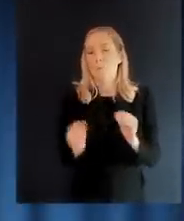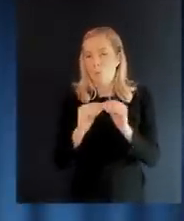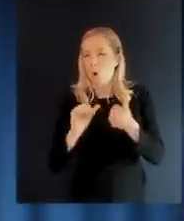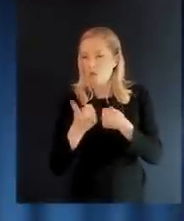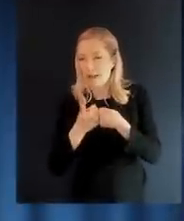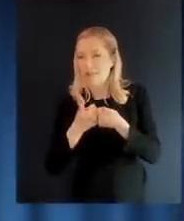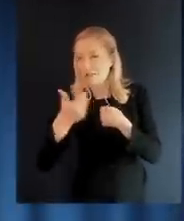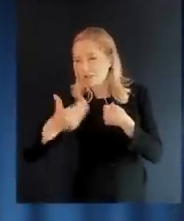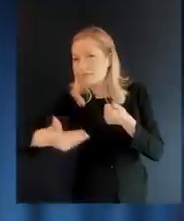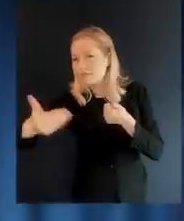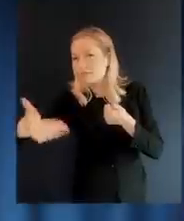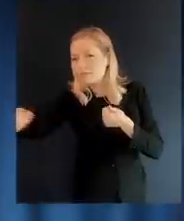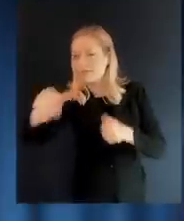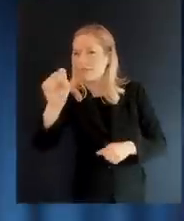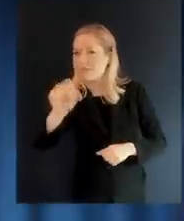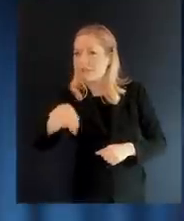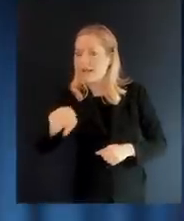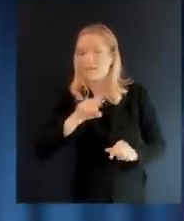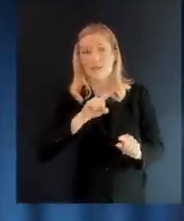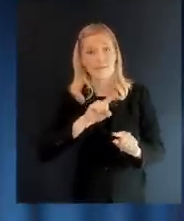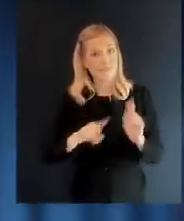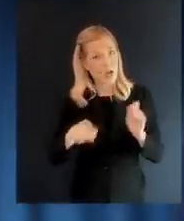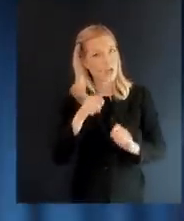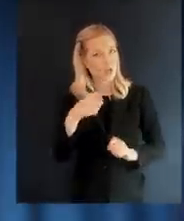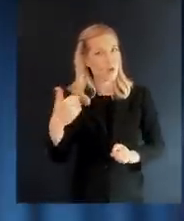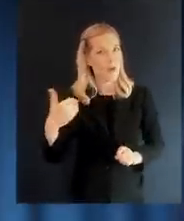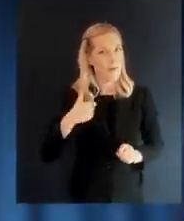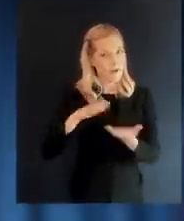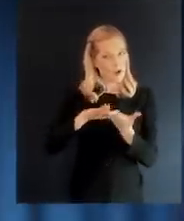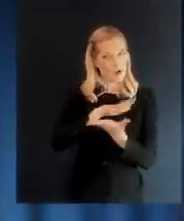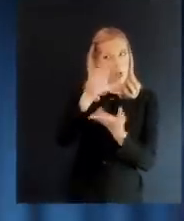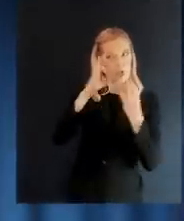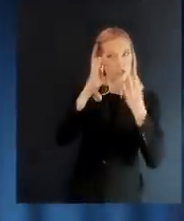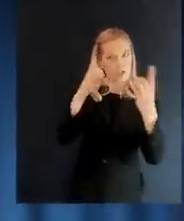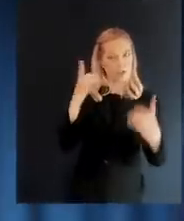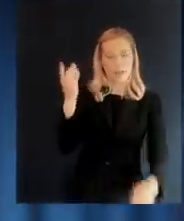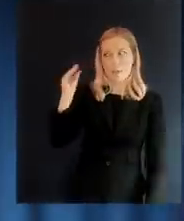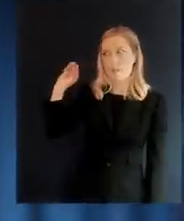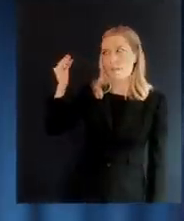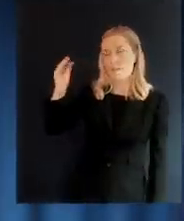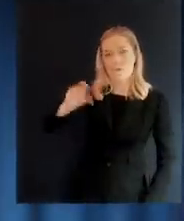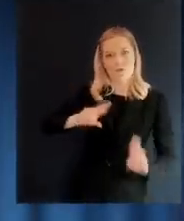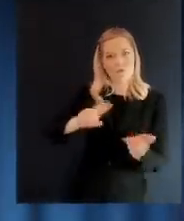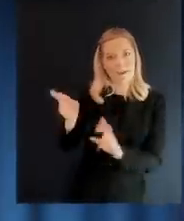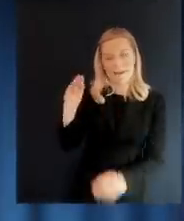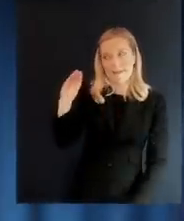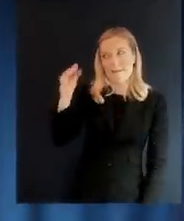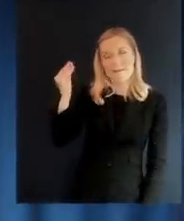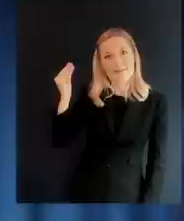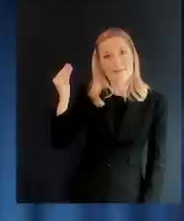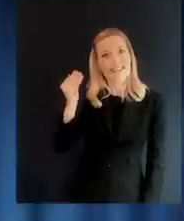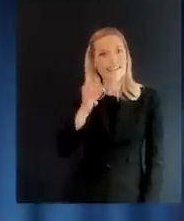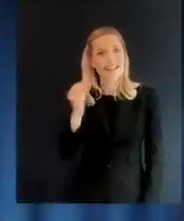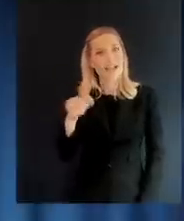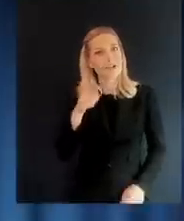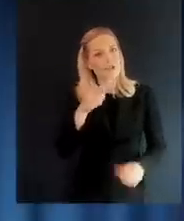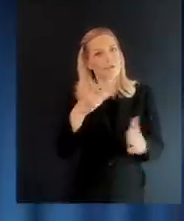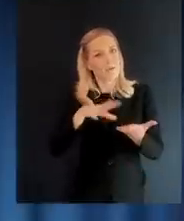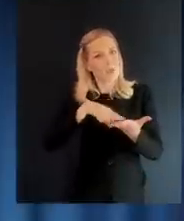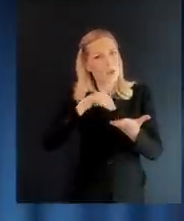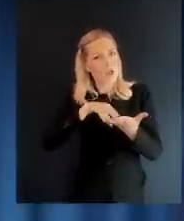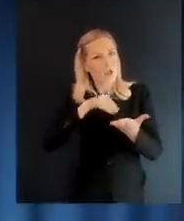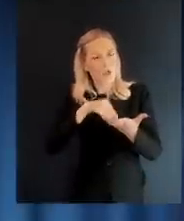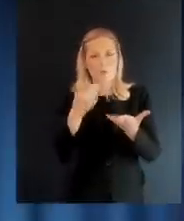However, you have the benefit of a college education and an appreciation for learning that will serve you